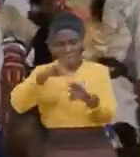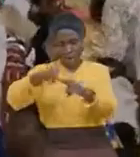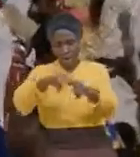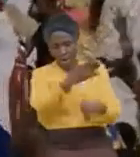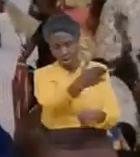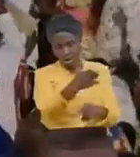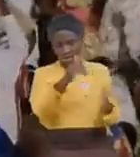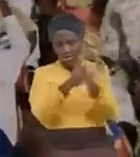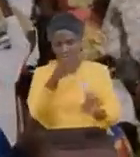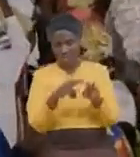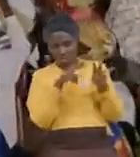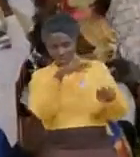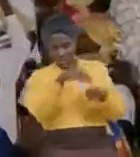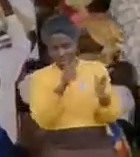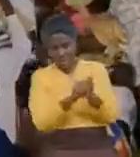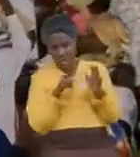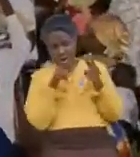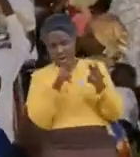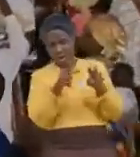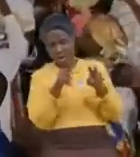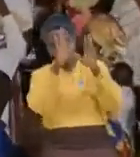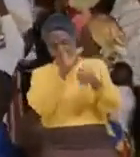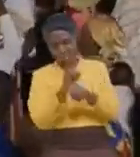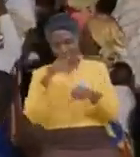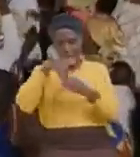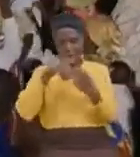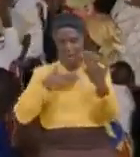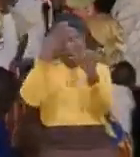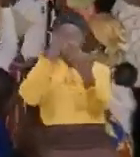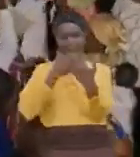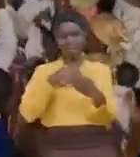Look at that, look at that. Miracle in front of me at the back over there.